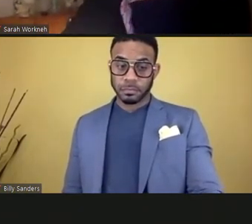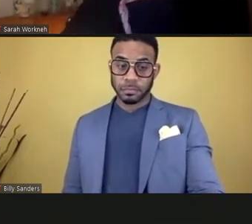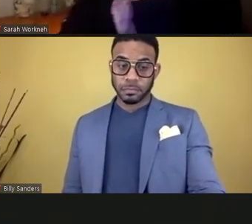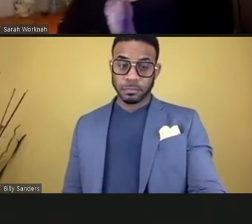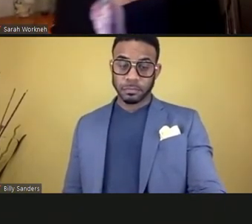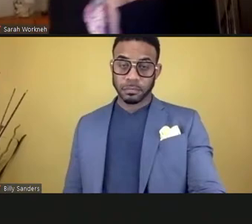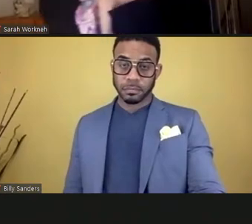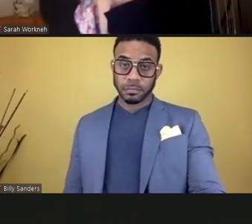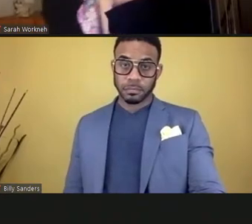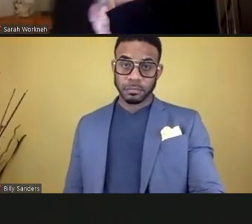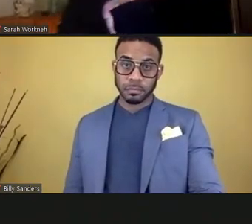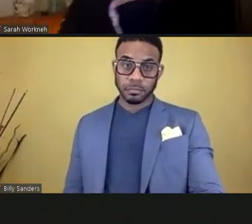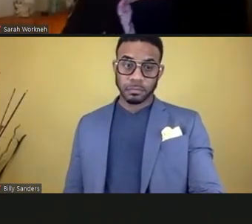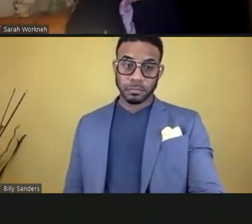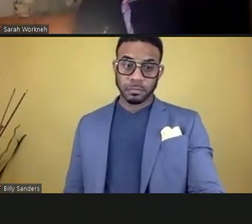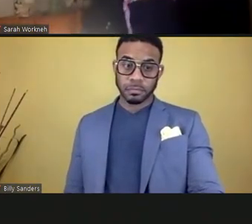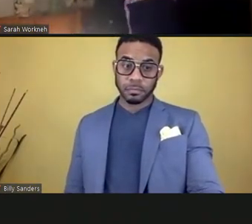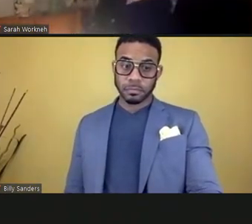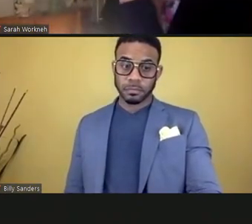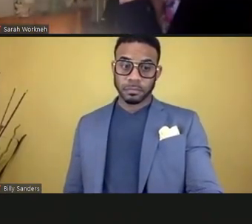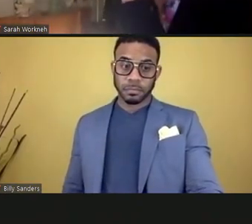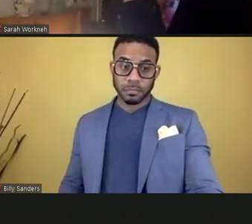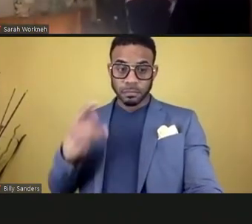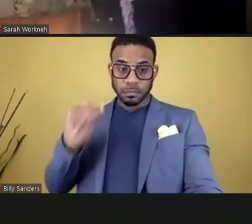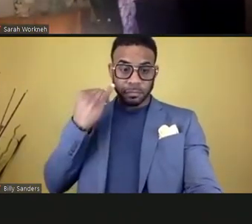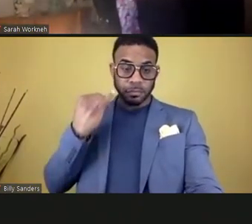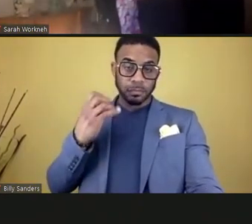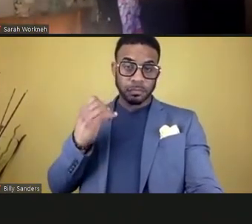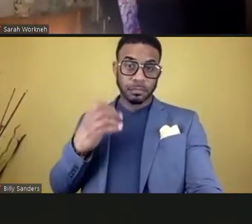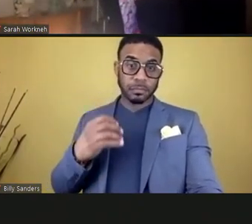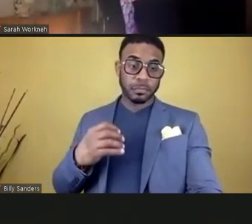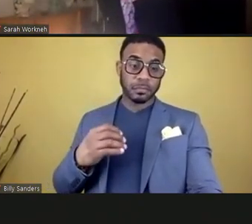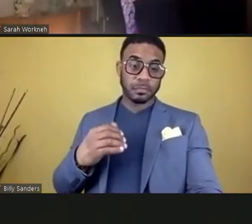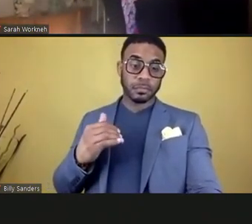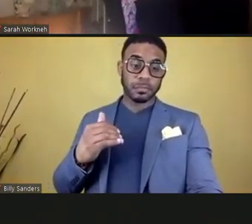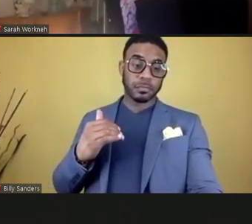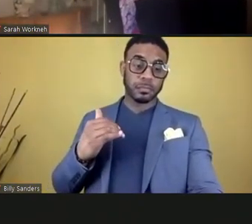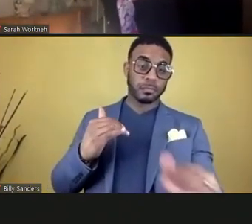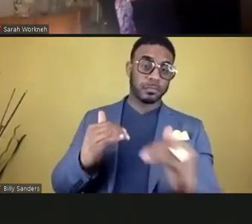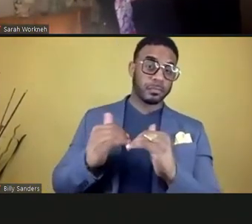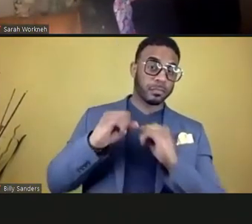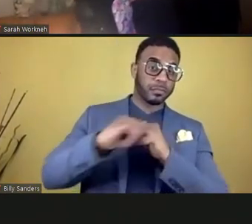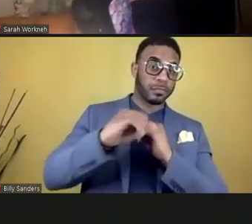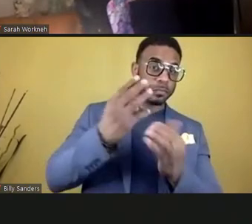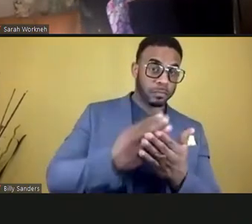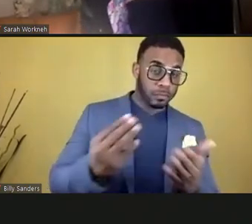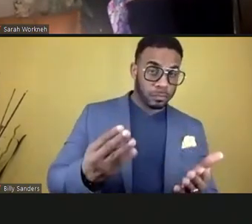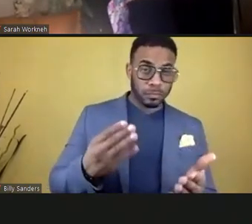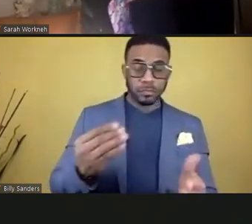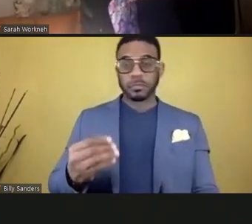I'll go there a little bit. I think that idea of promotional material,